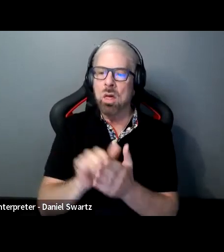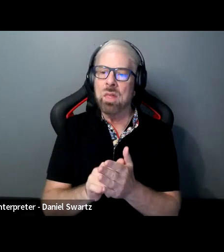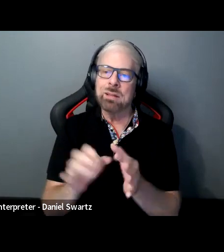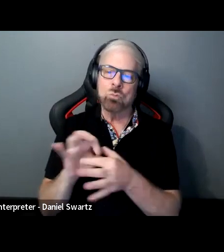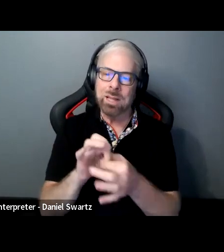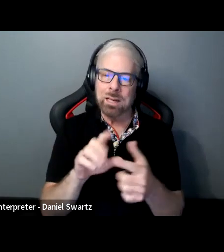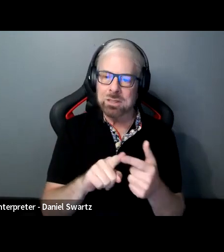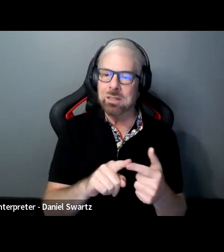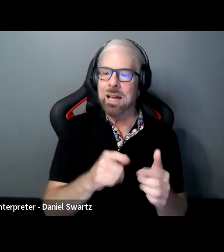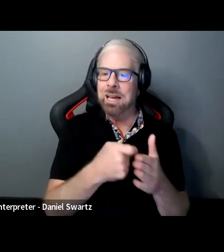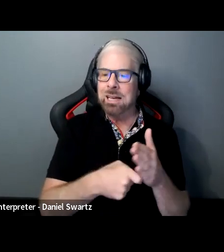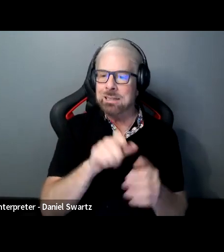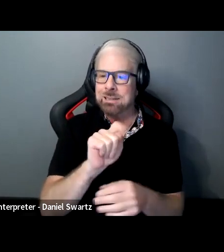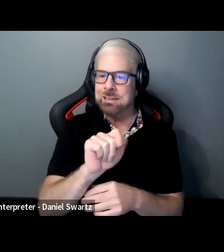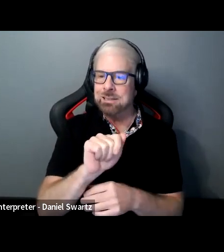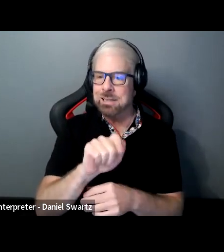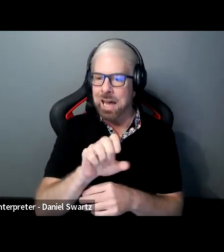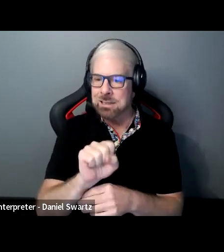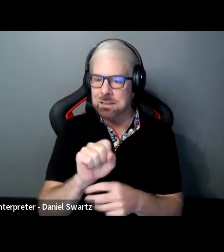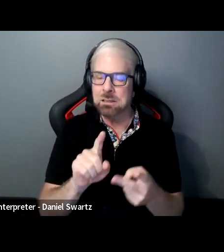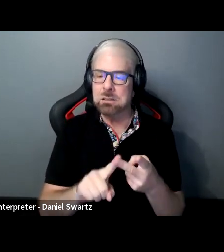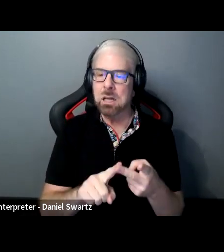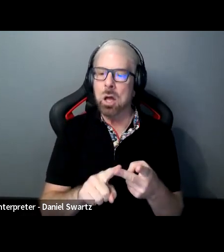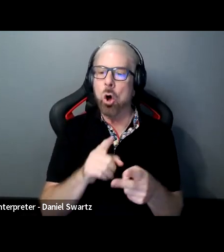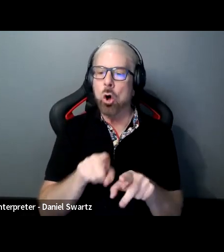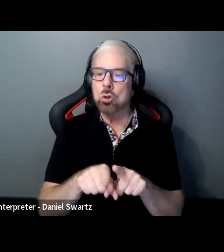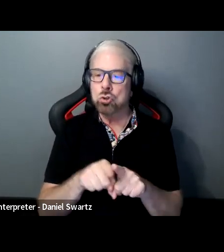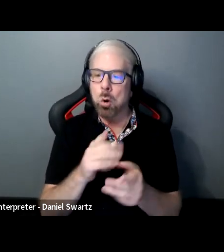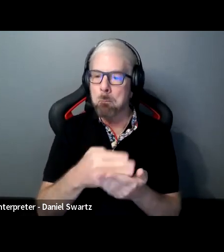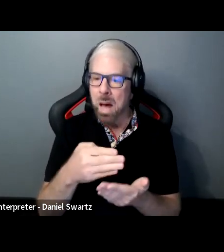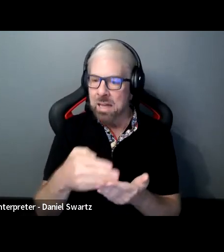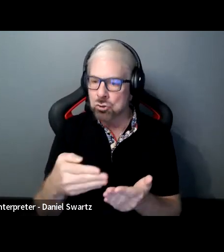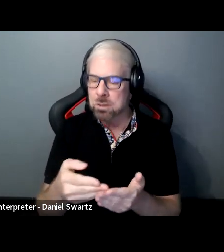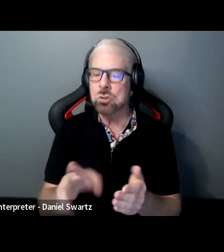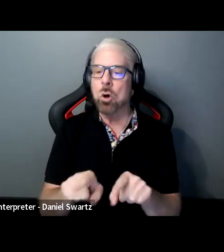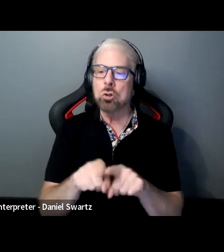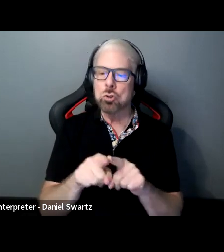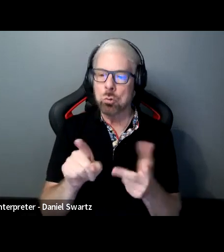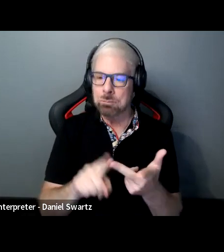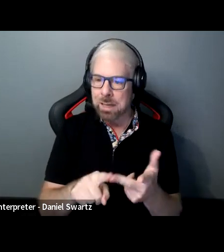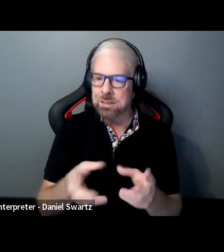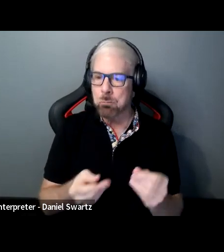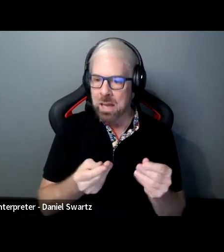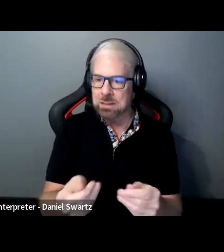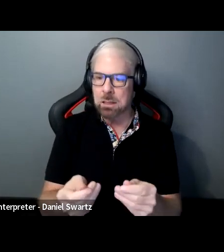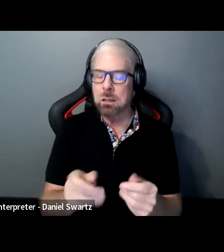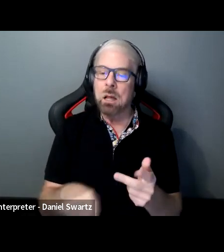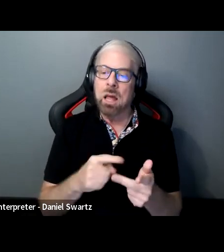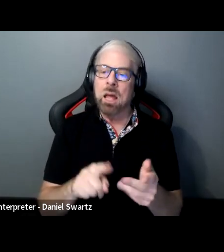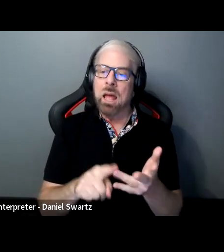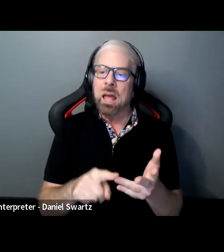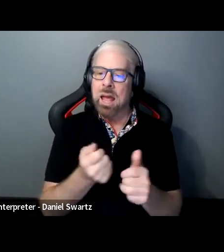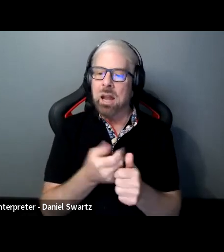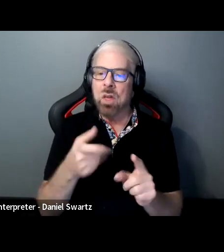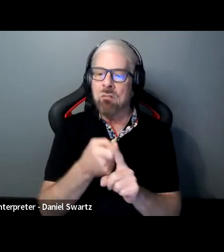taxes and bills that deal with budgets or spending, and also anything that comes out of